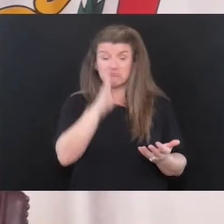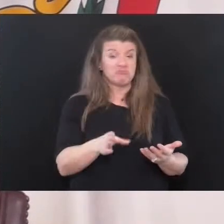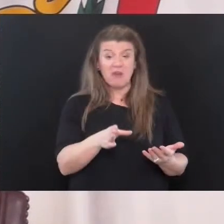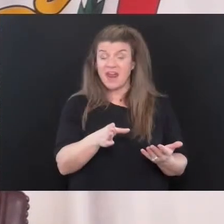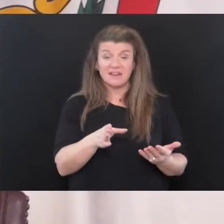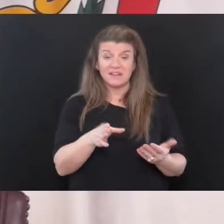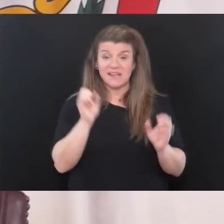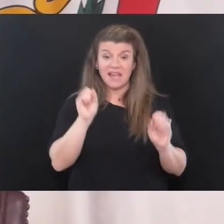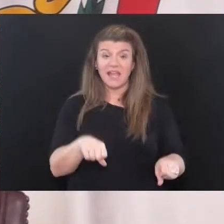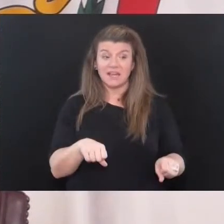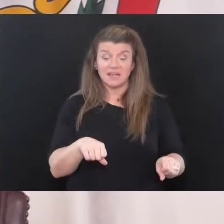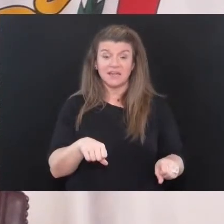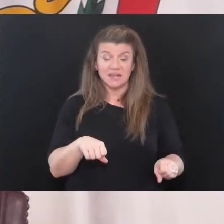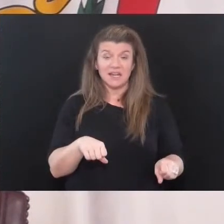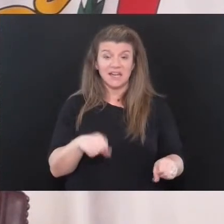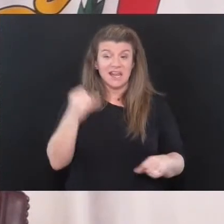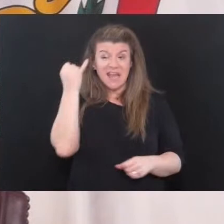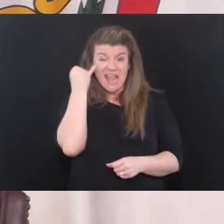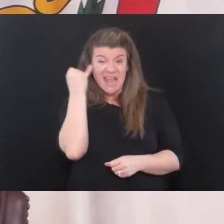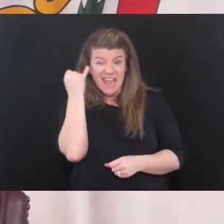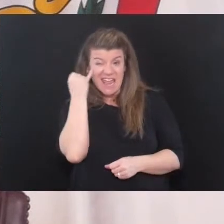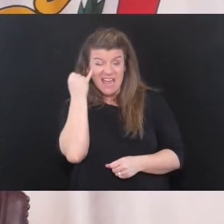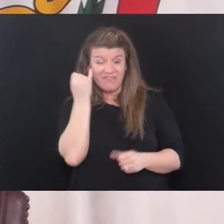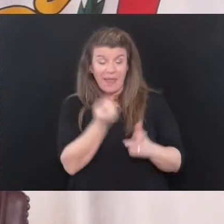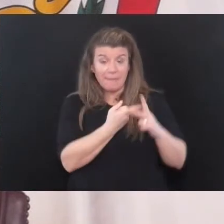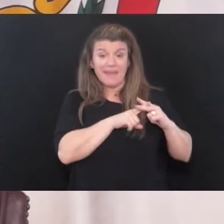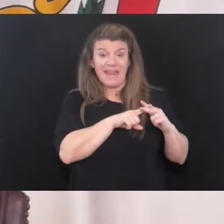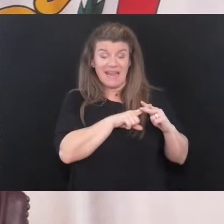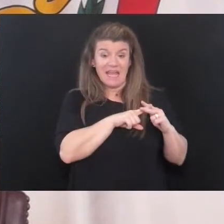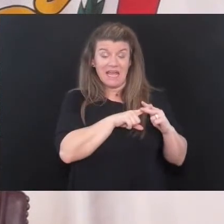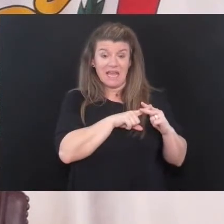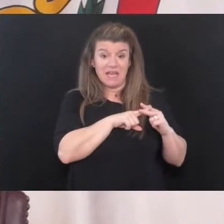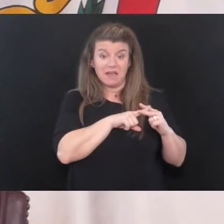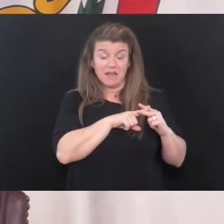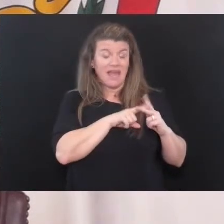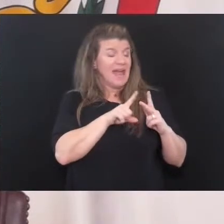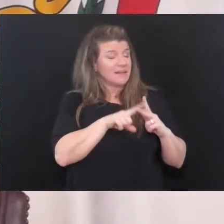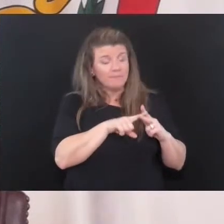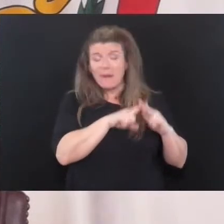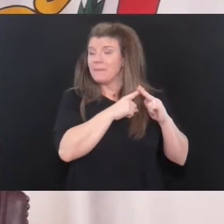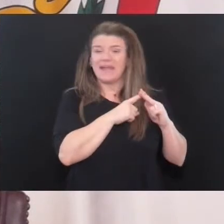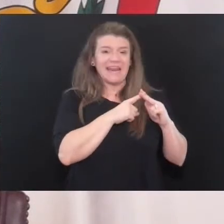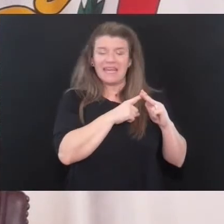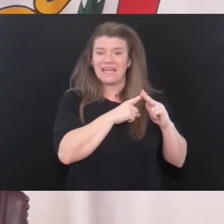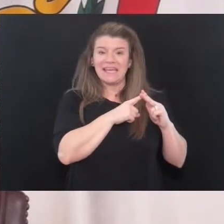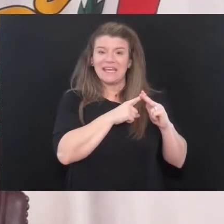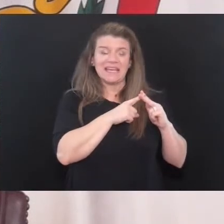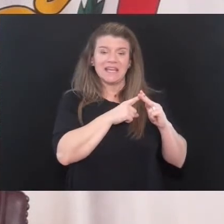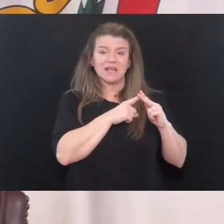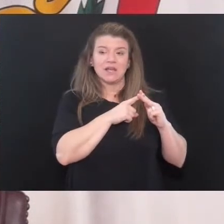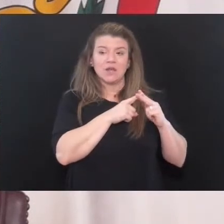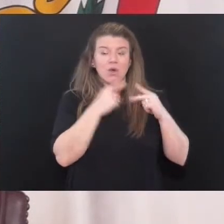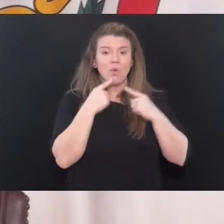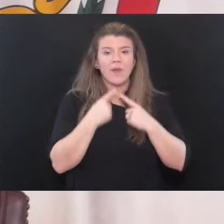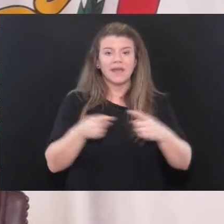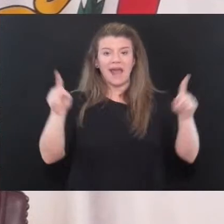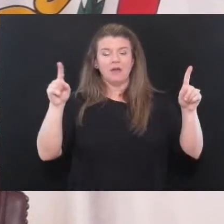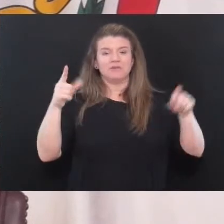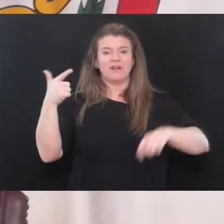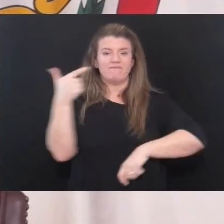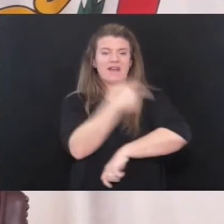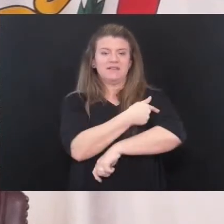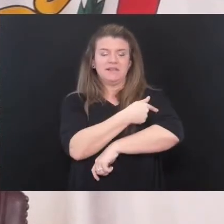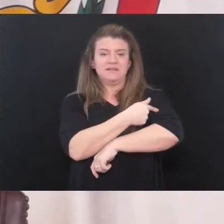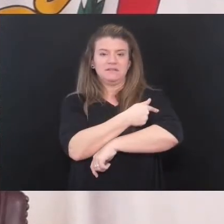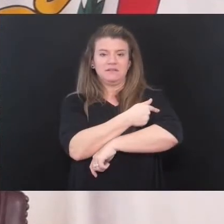can be, if in the beginning, in the very beginning, we said there's going to be a vaccine come